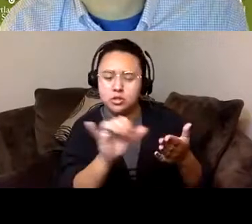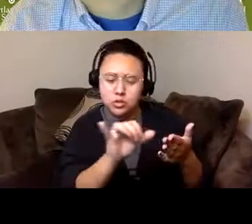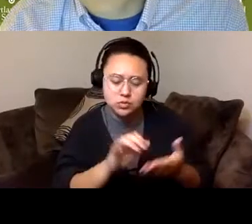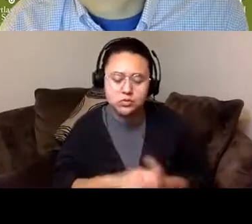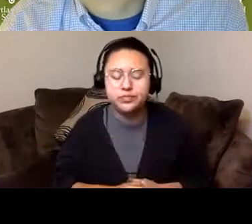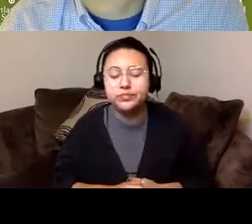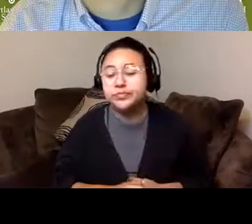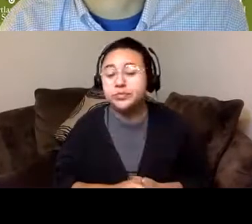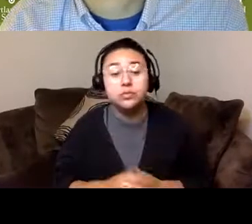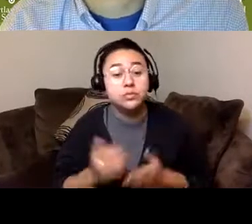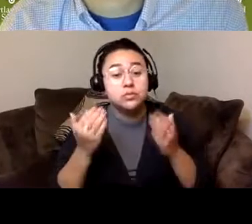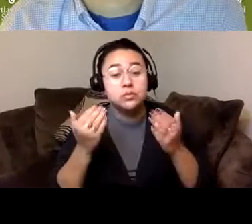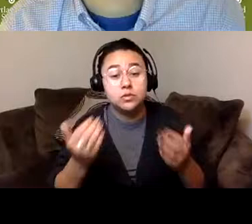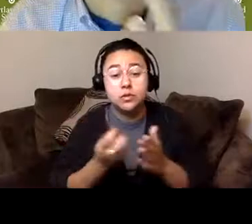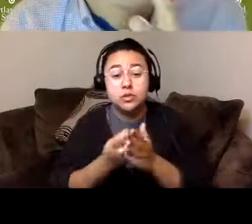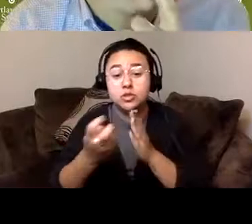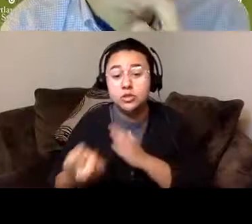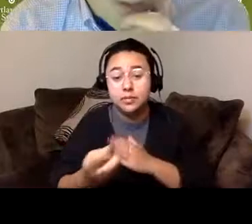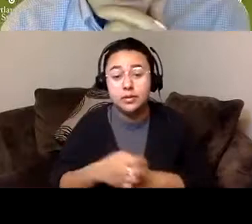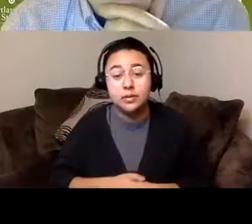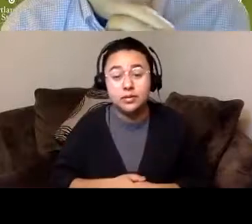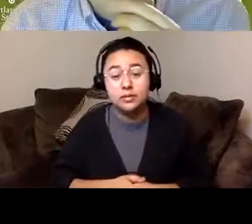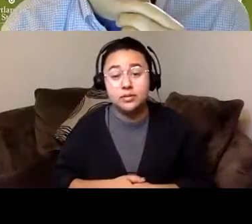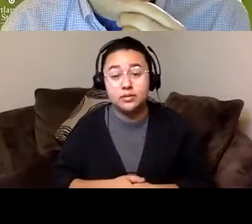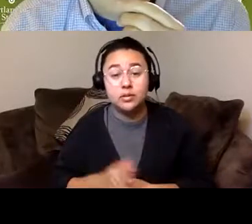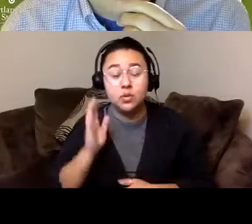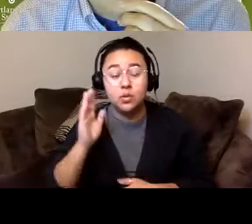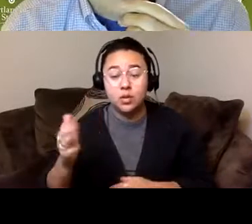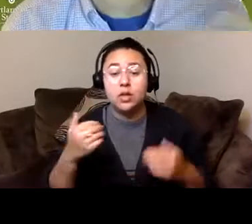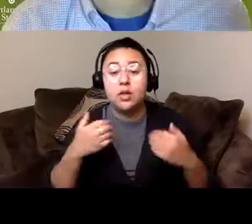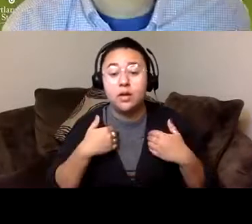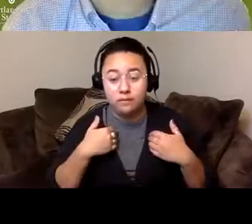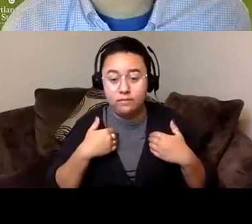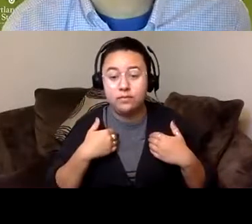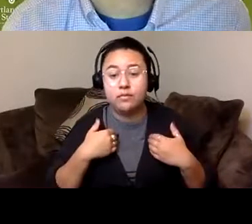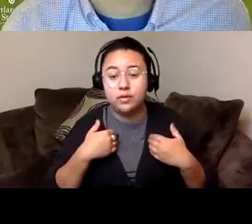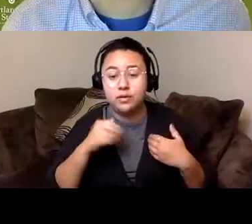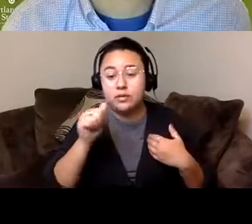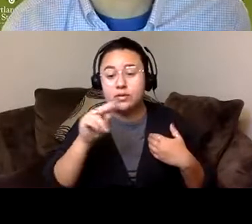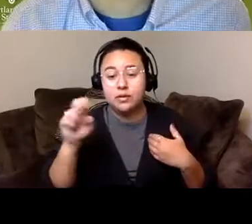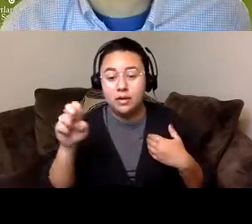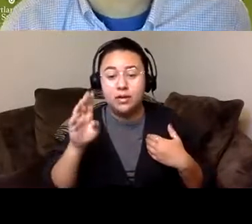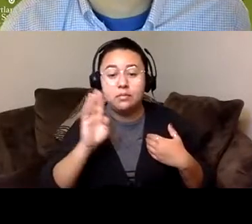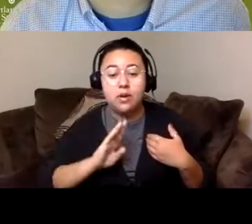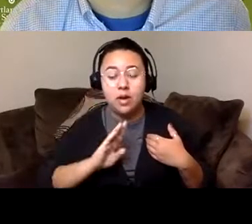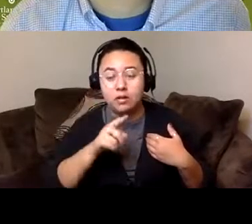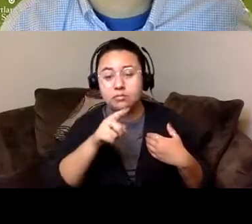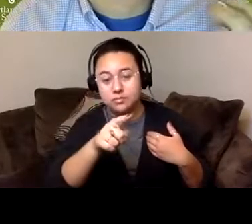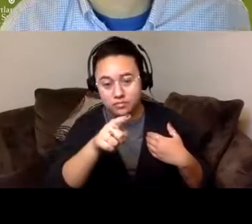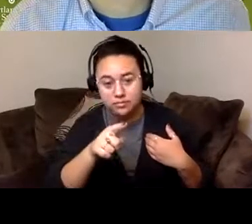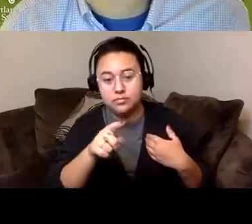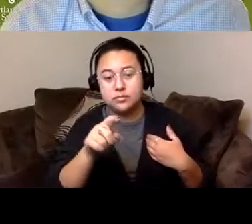jump in and we're going to have, we have, you know, Ann Brown,